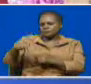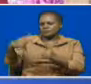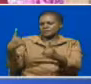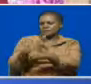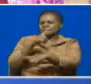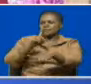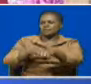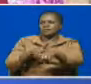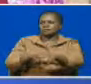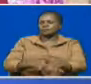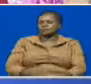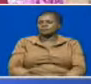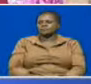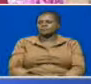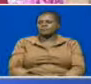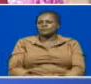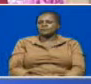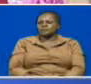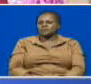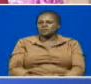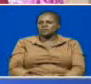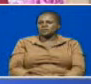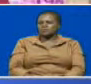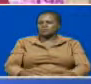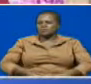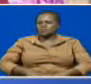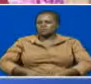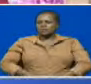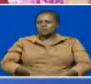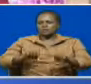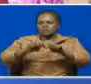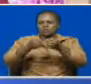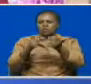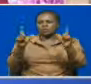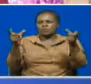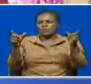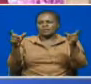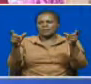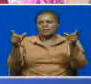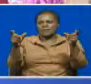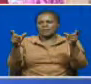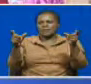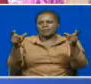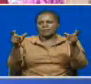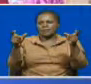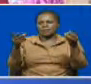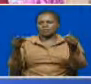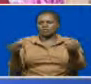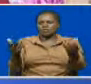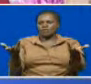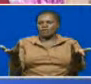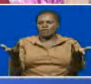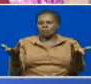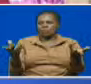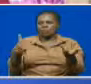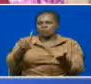different time and age? The exposure with social media as well also plays a part. What's the solution?